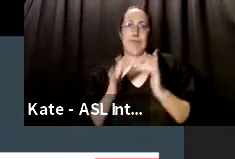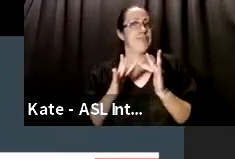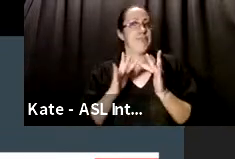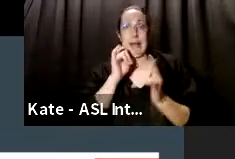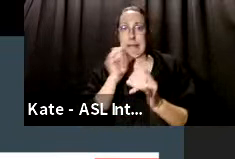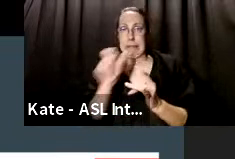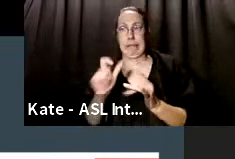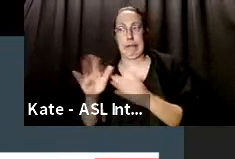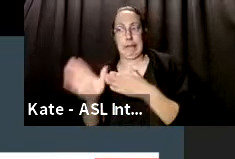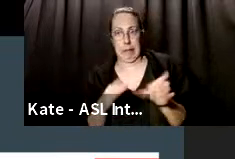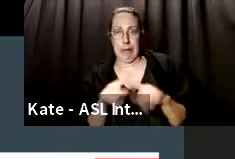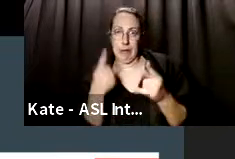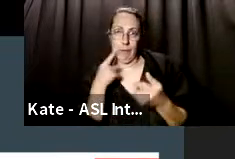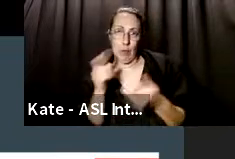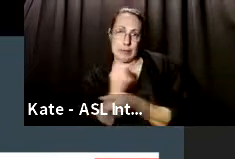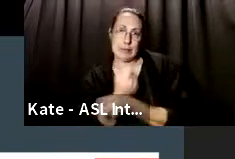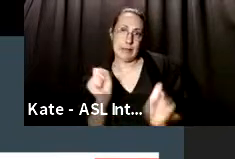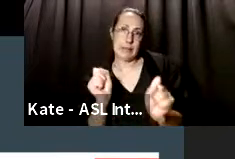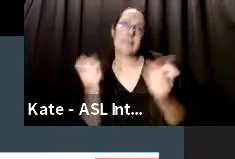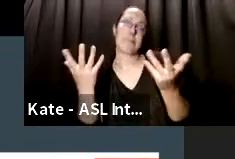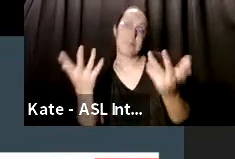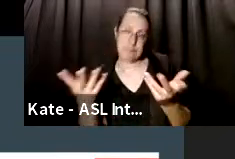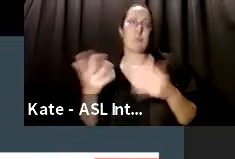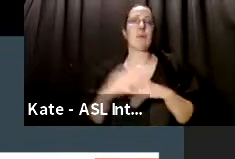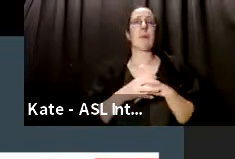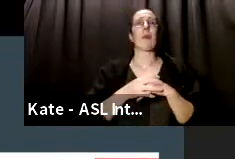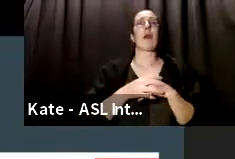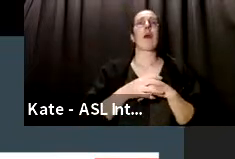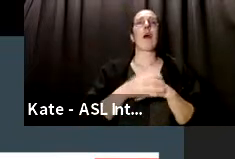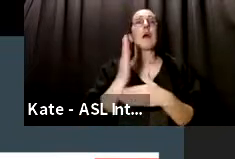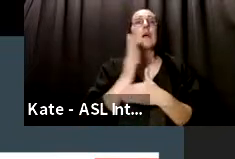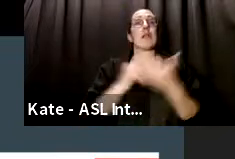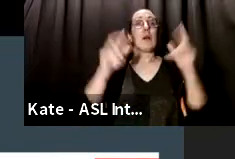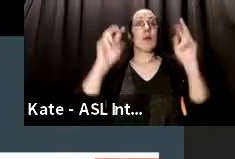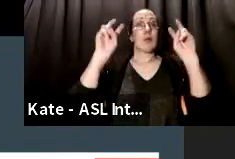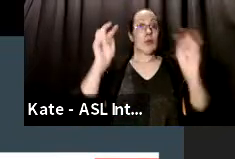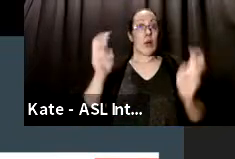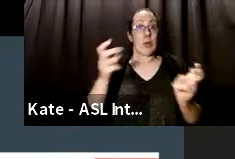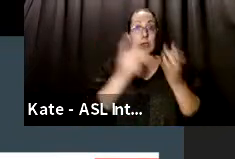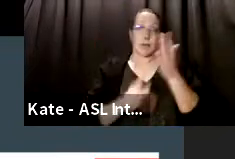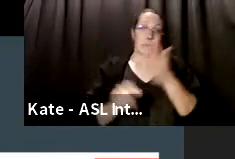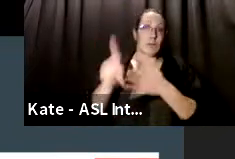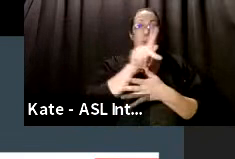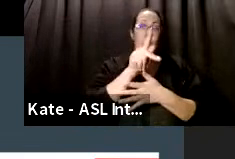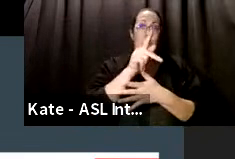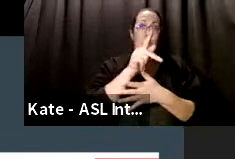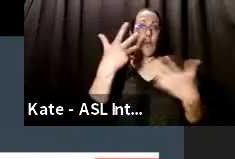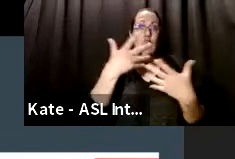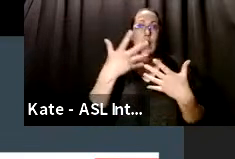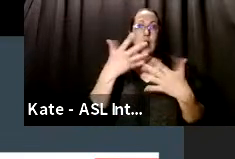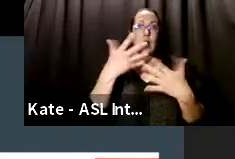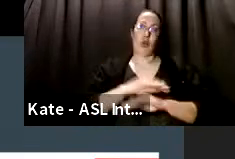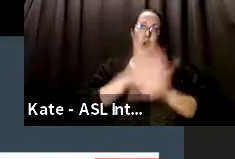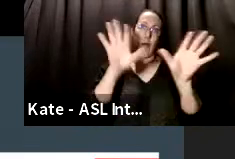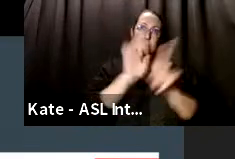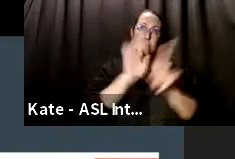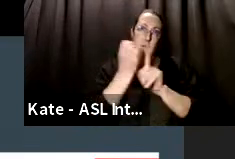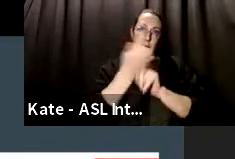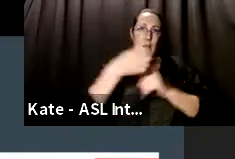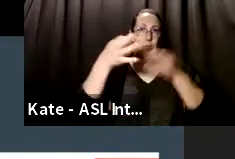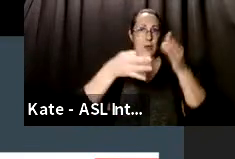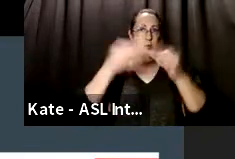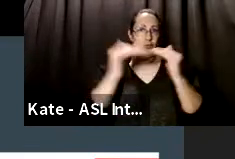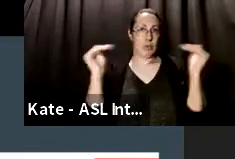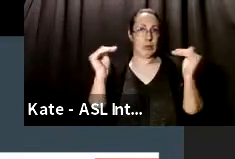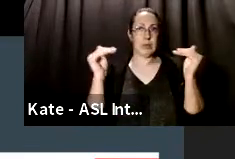for safety. Some primary curriculum topics that came out of that as their priorities were obviously environmental justice, right? Most of them